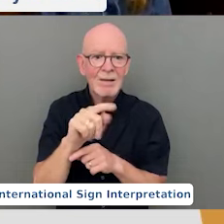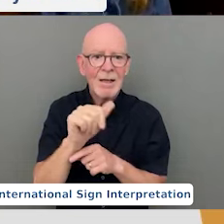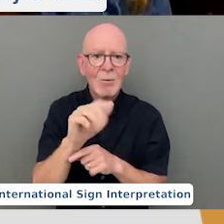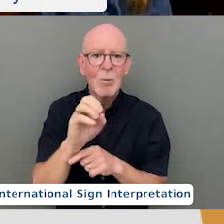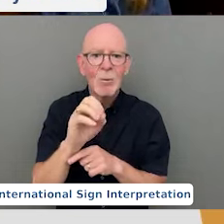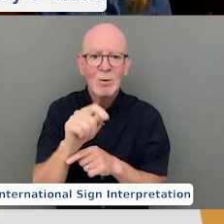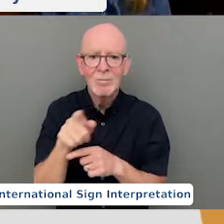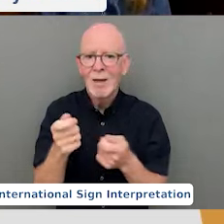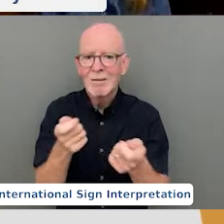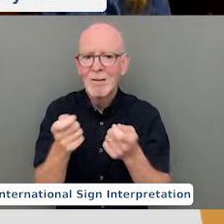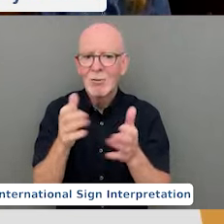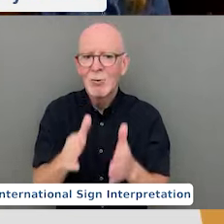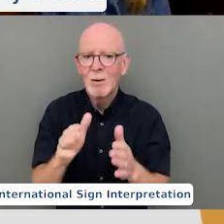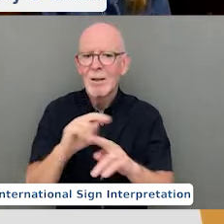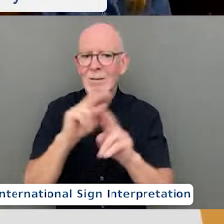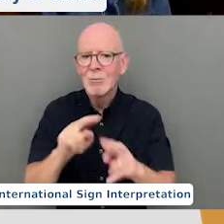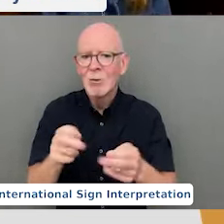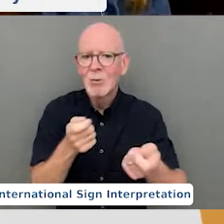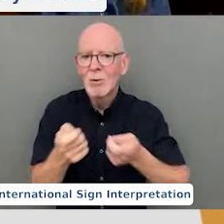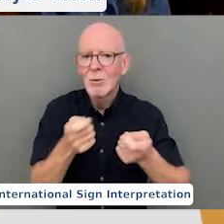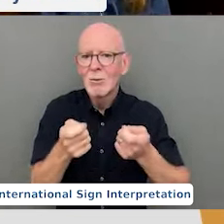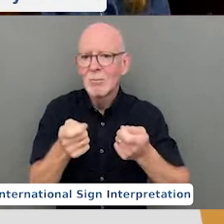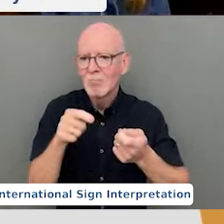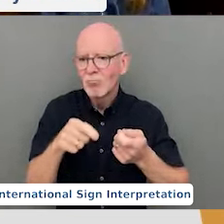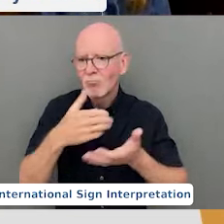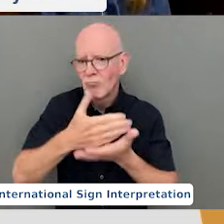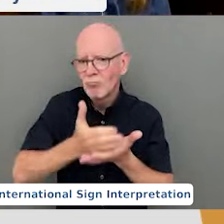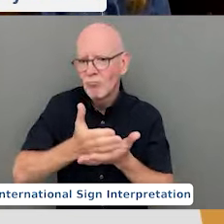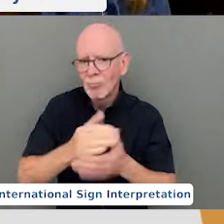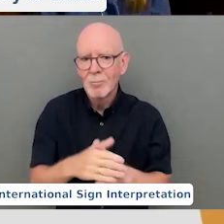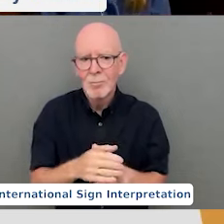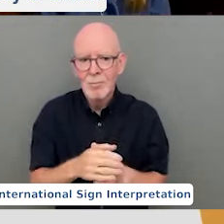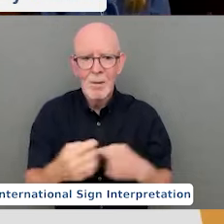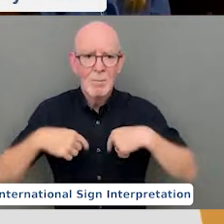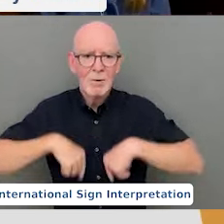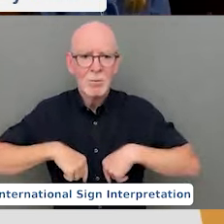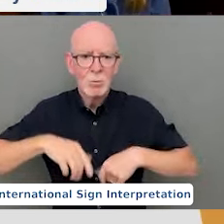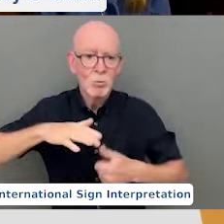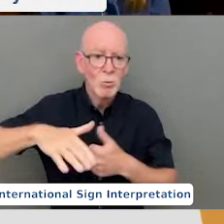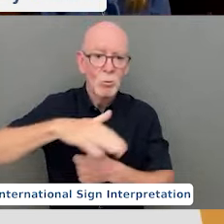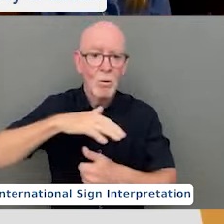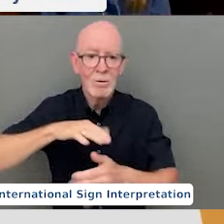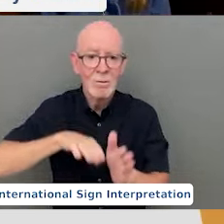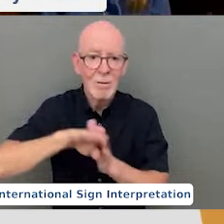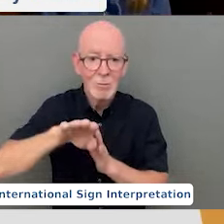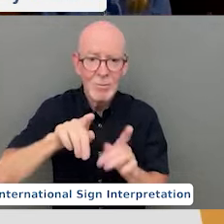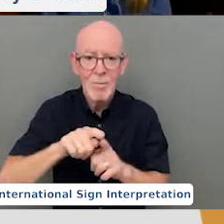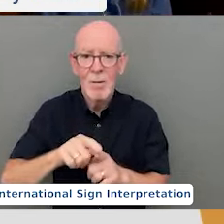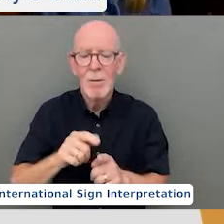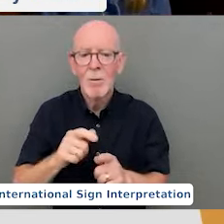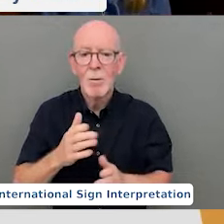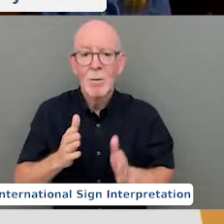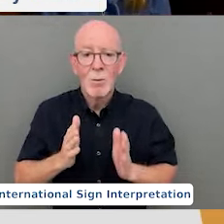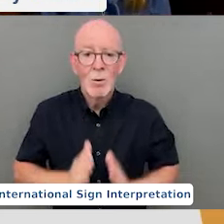And we also have Faatino Utumapu, who is the General Manager of Nuana Ola Laofa, or NOLA, who